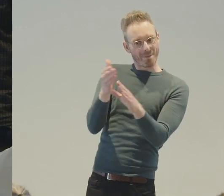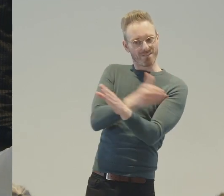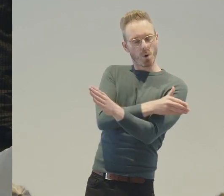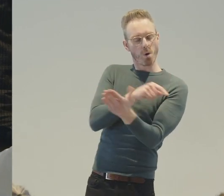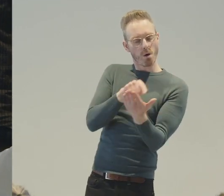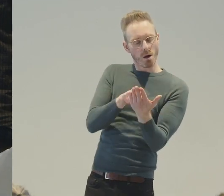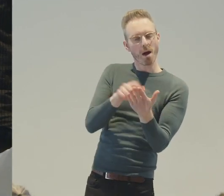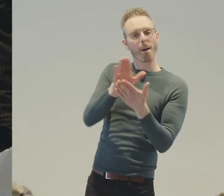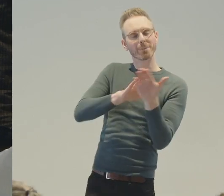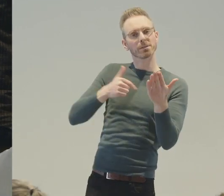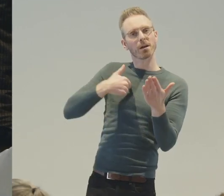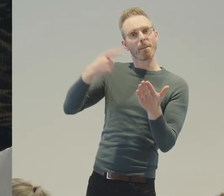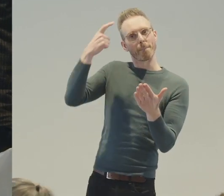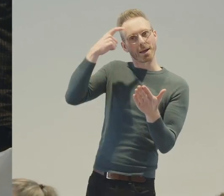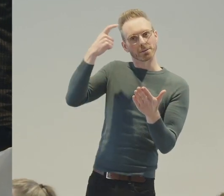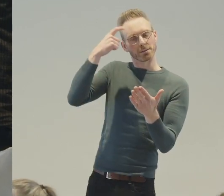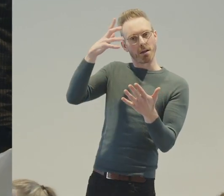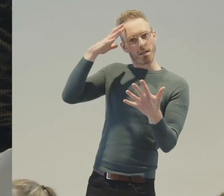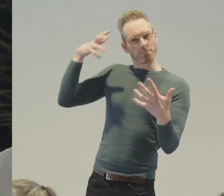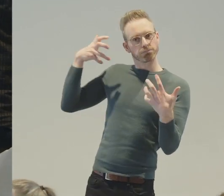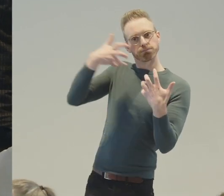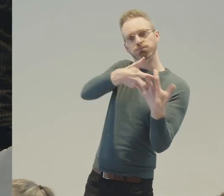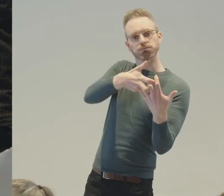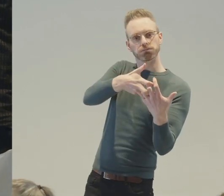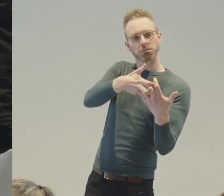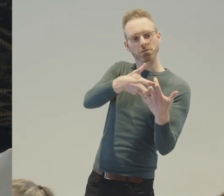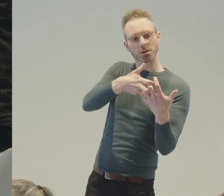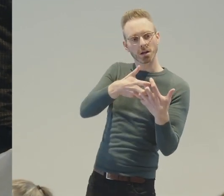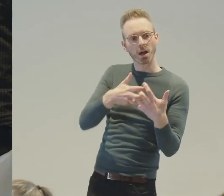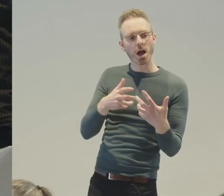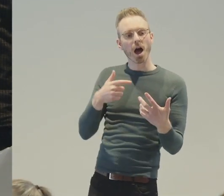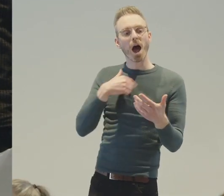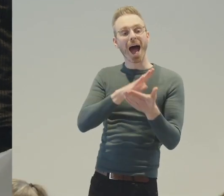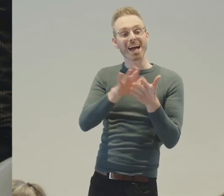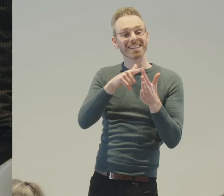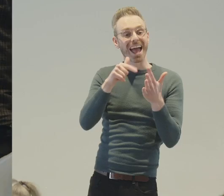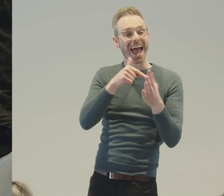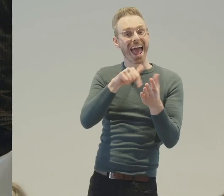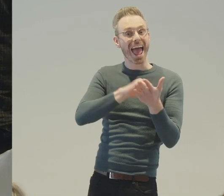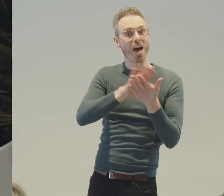mental Heather, who's sitting up there.